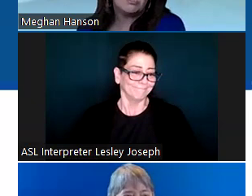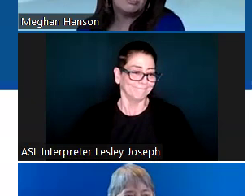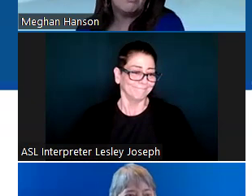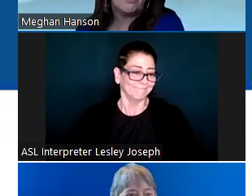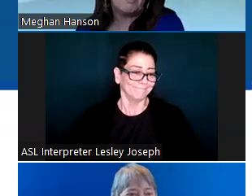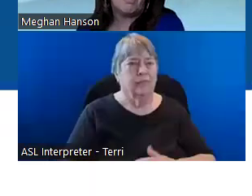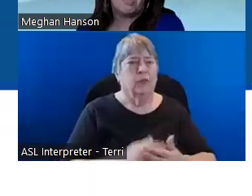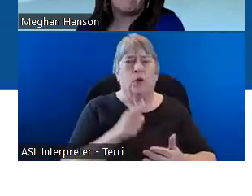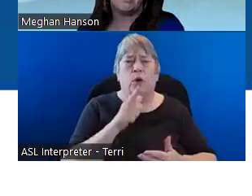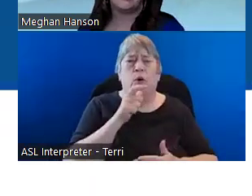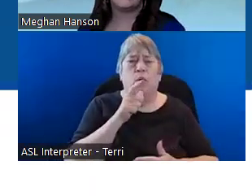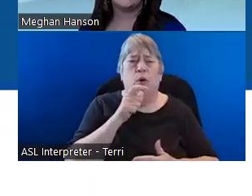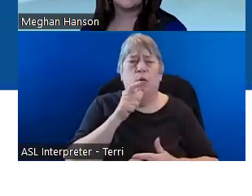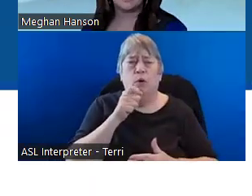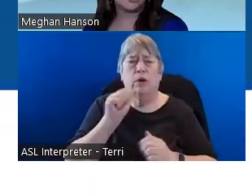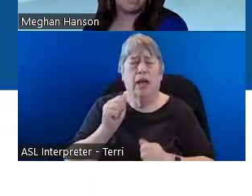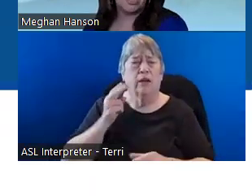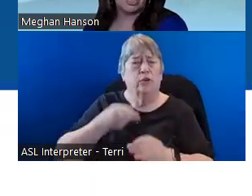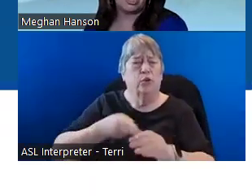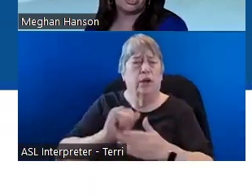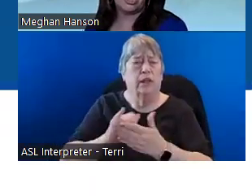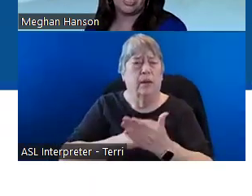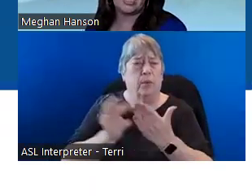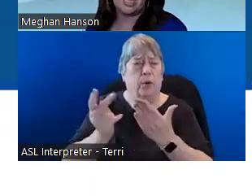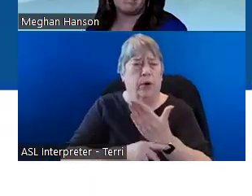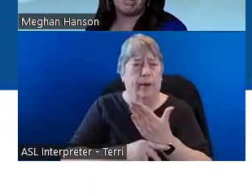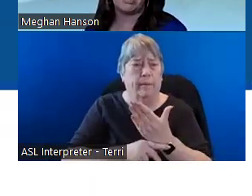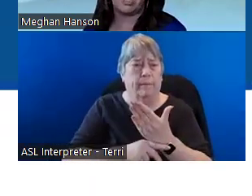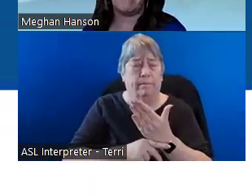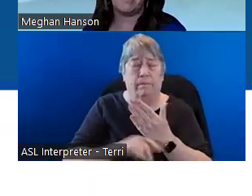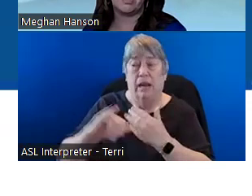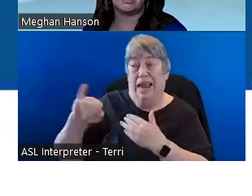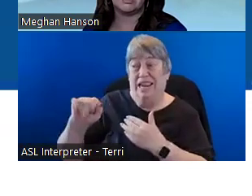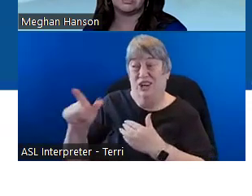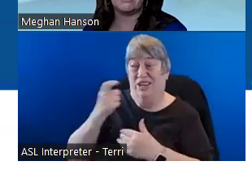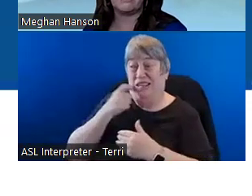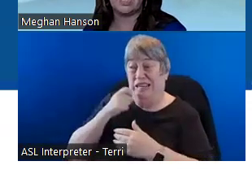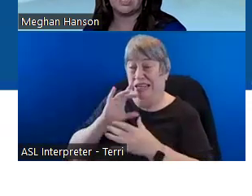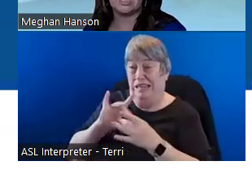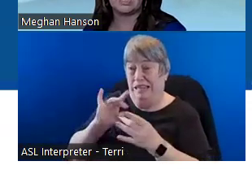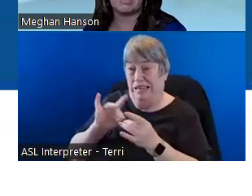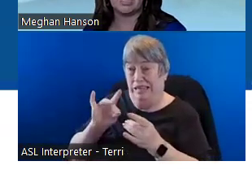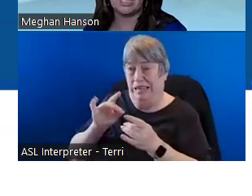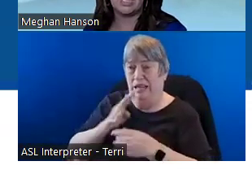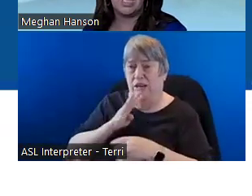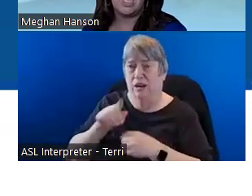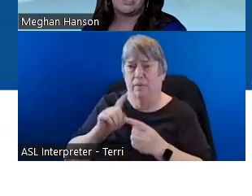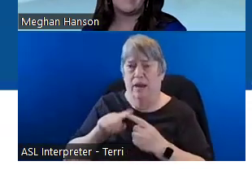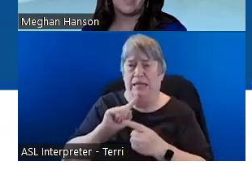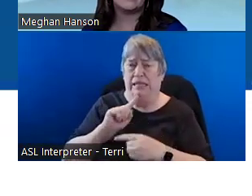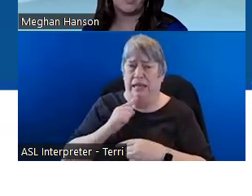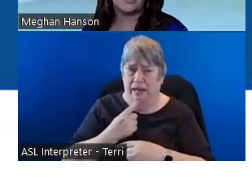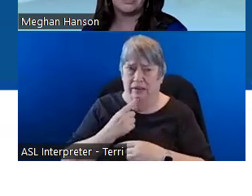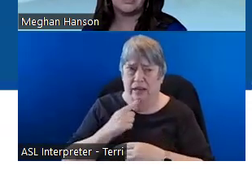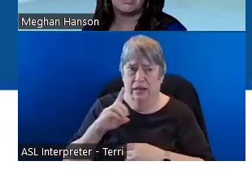So who's eligible for the program? It is, as Jill mentioned earlier, she talked a lot about the significant disability,